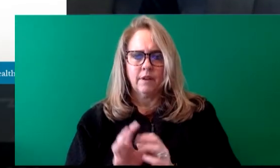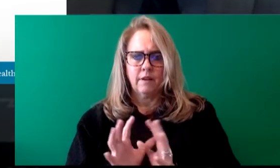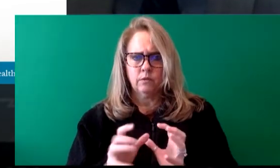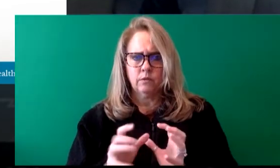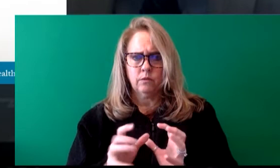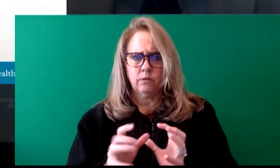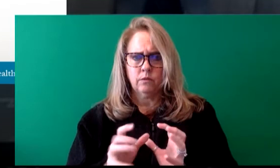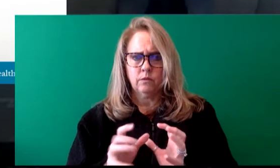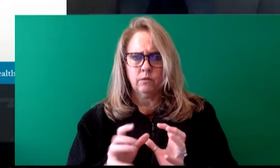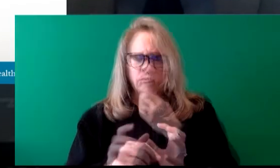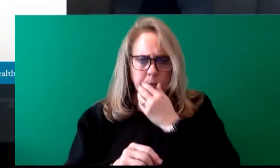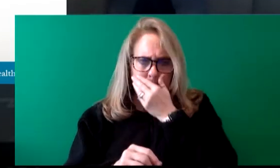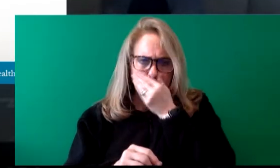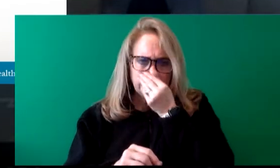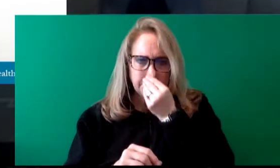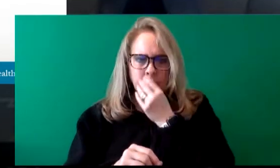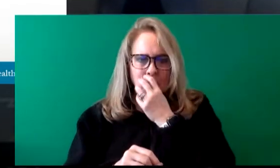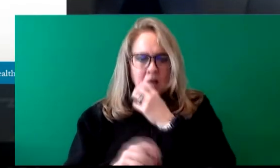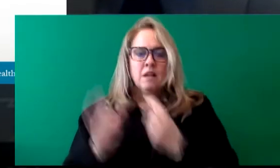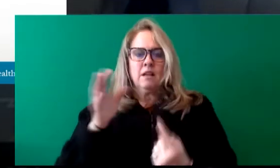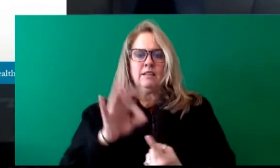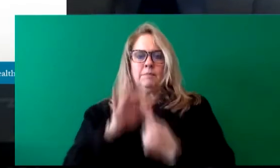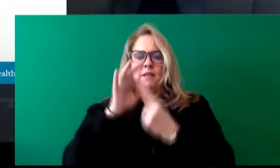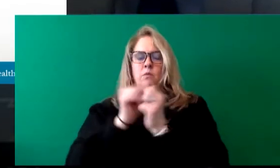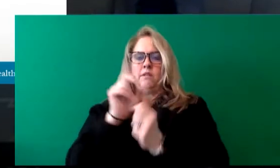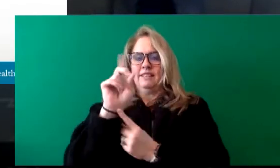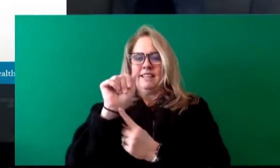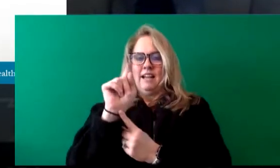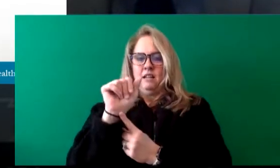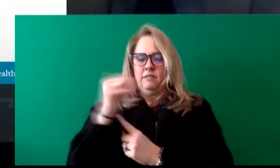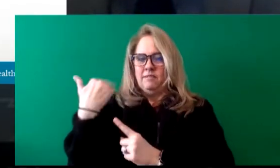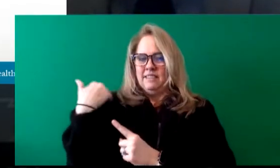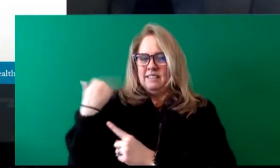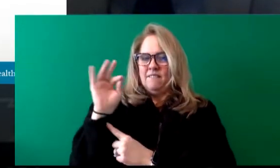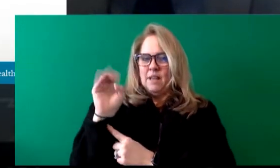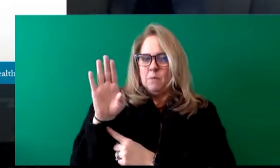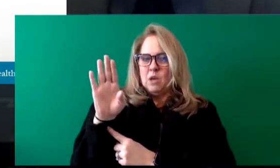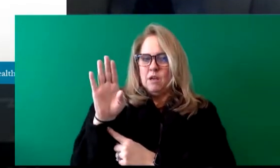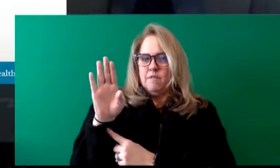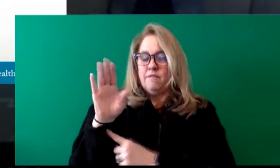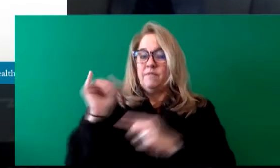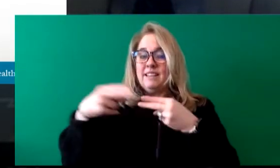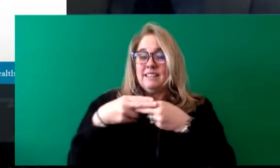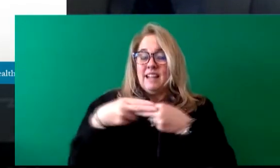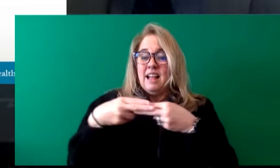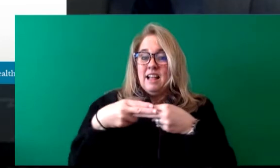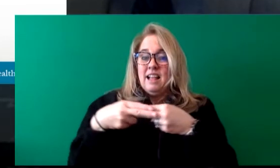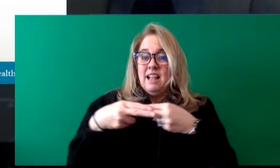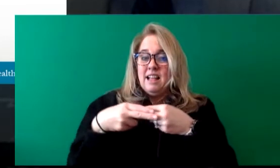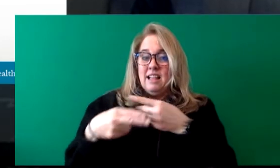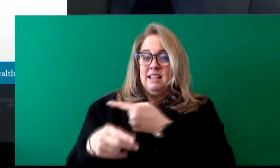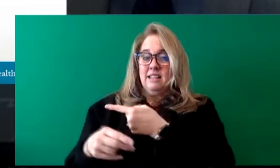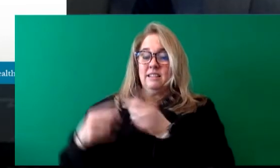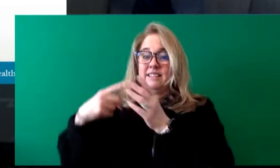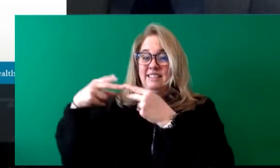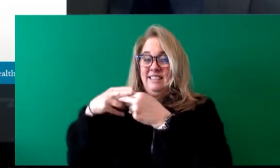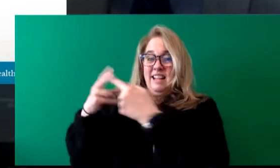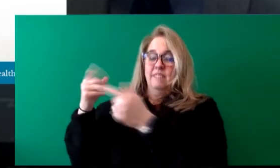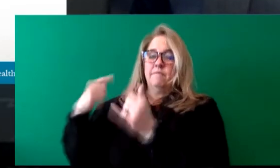month of February. Next slide, please. This is a simple slide just to illustrate our conversation